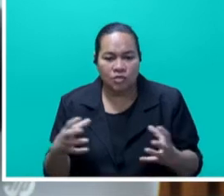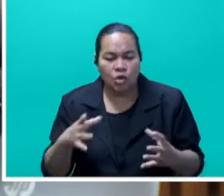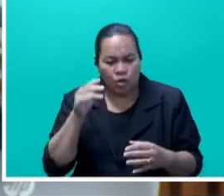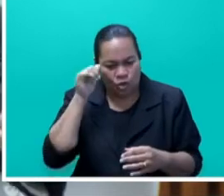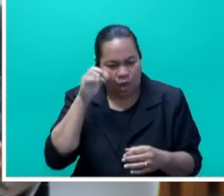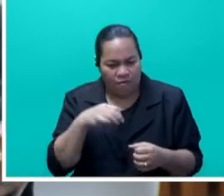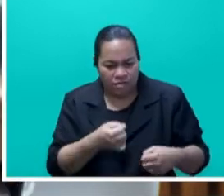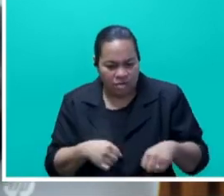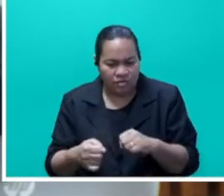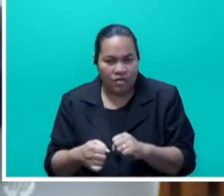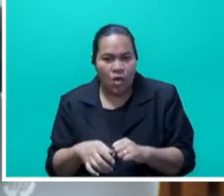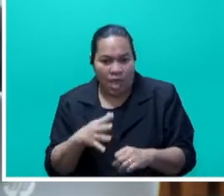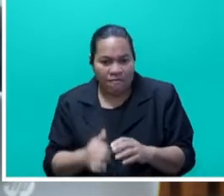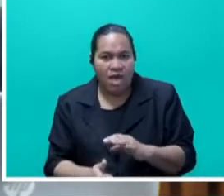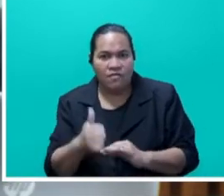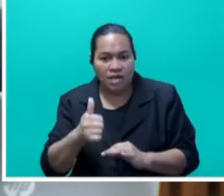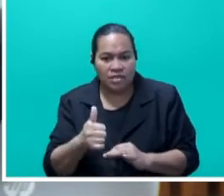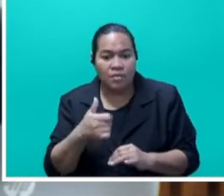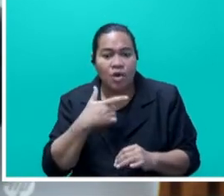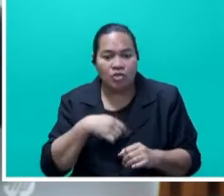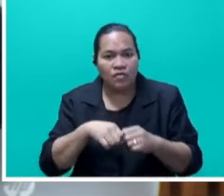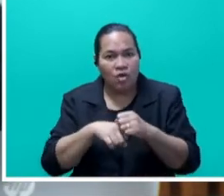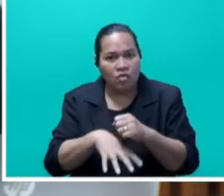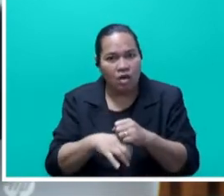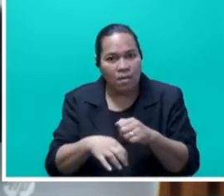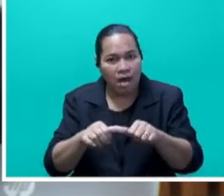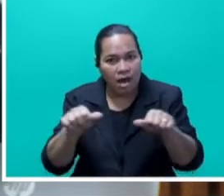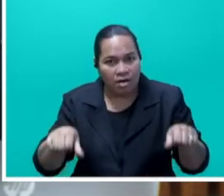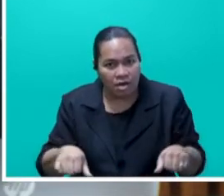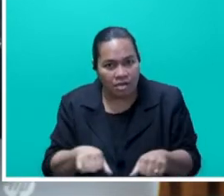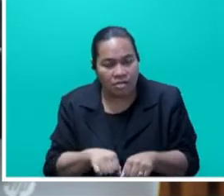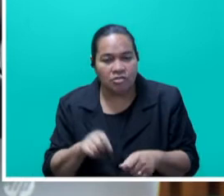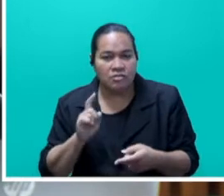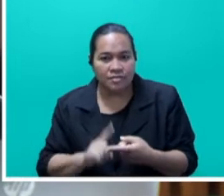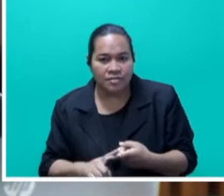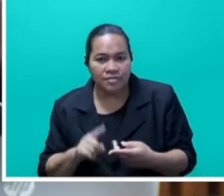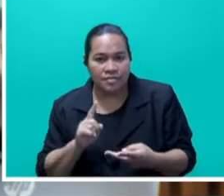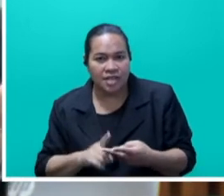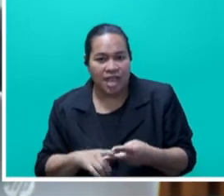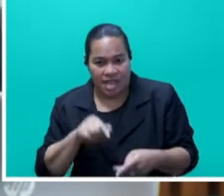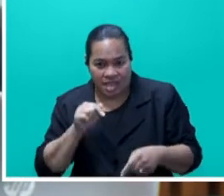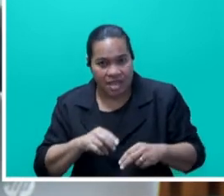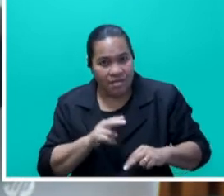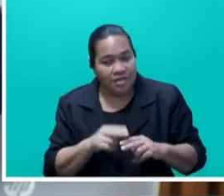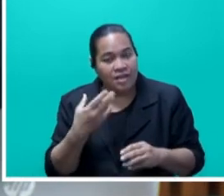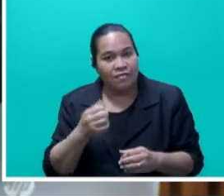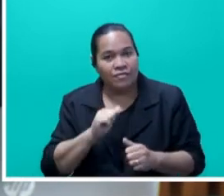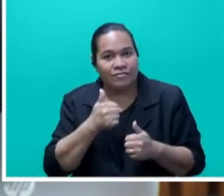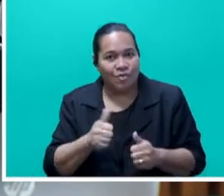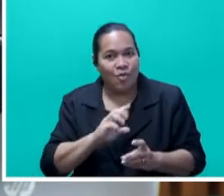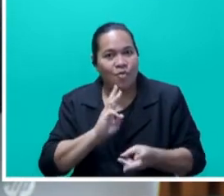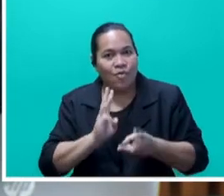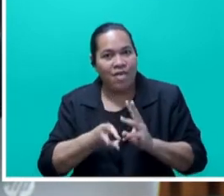strategic advantage we have regarding crop agriculture, noting the favorable weather conditions we have, noting